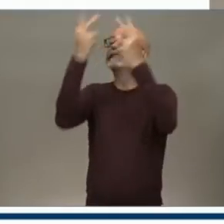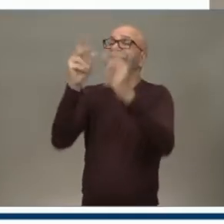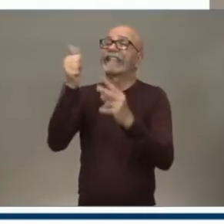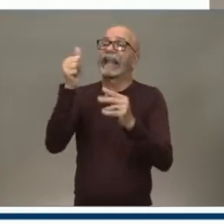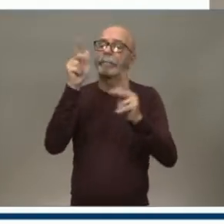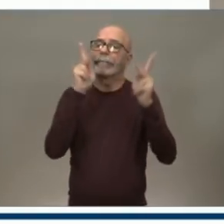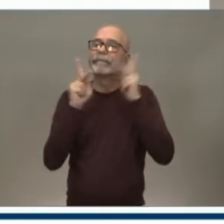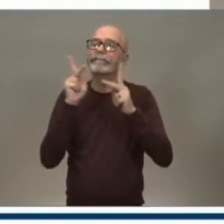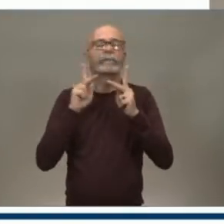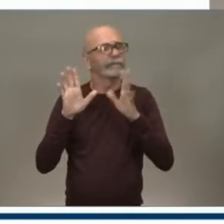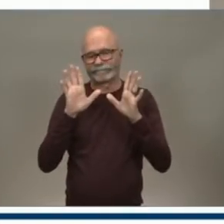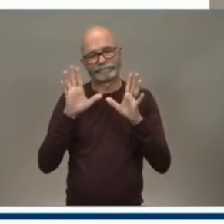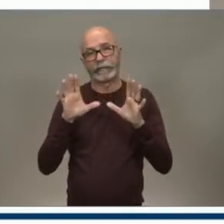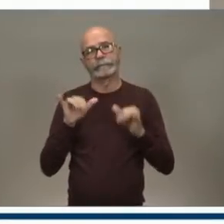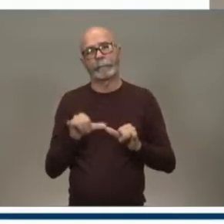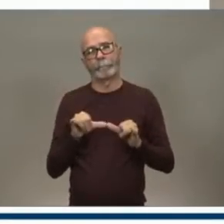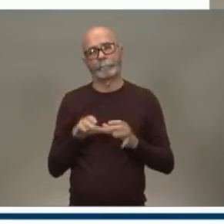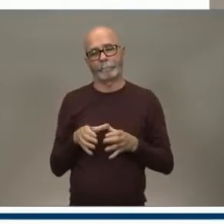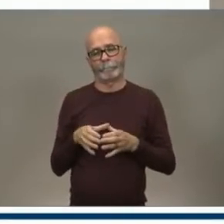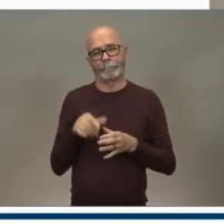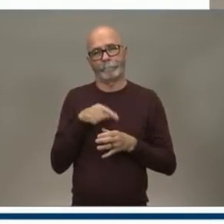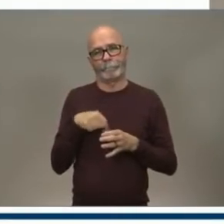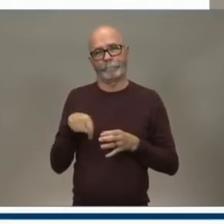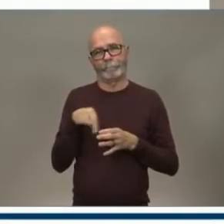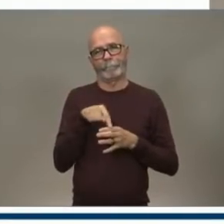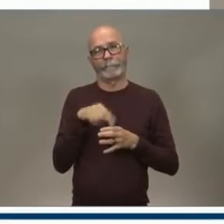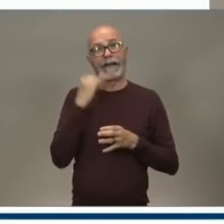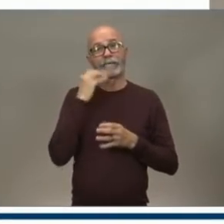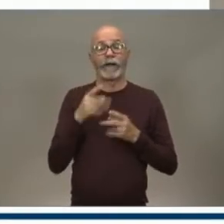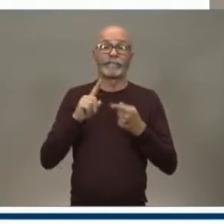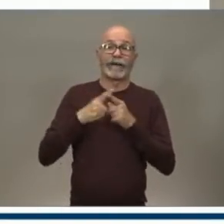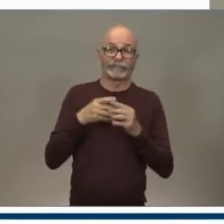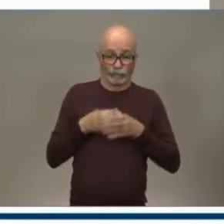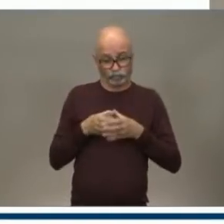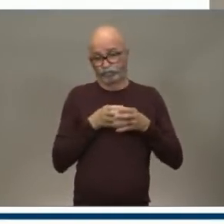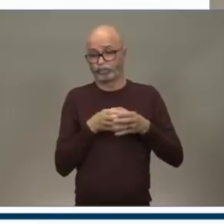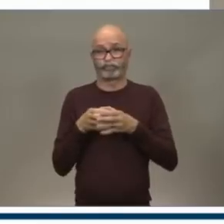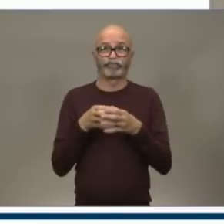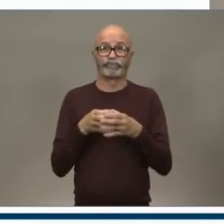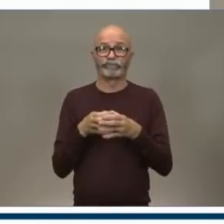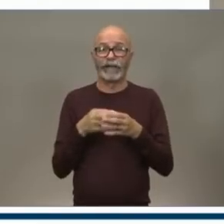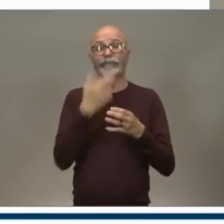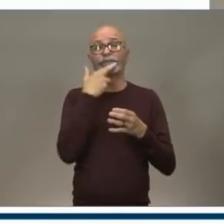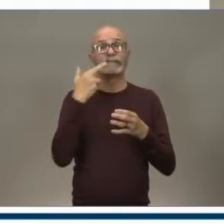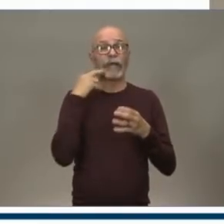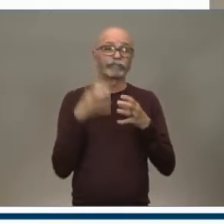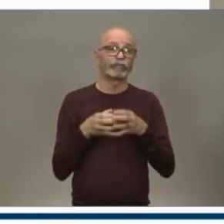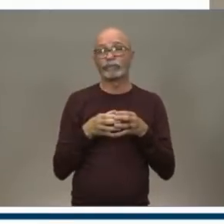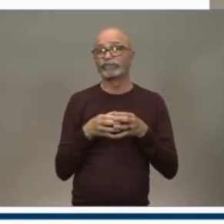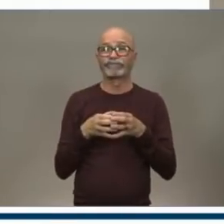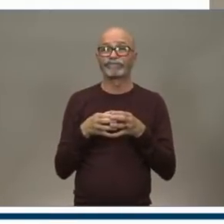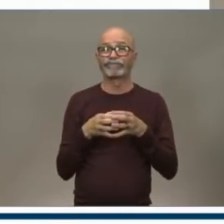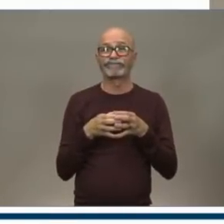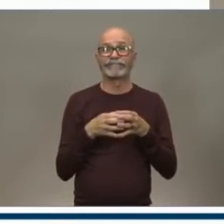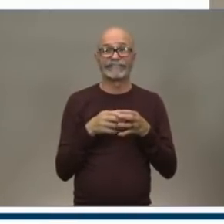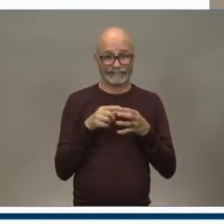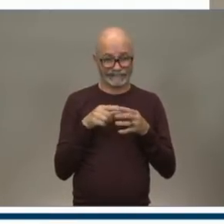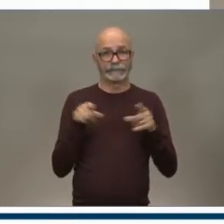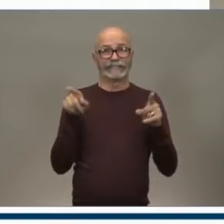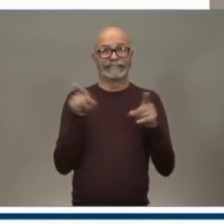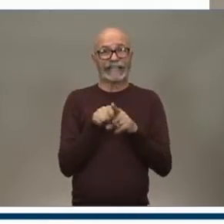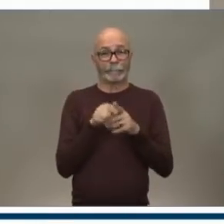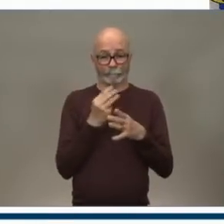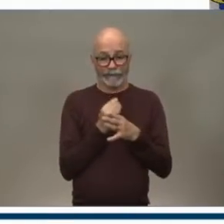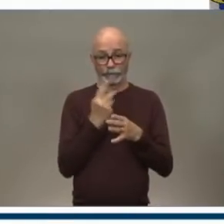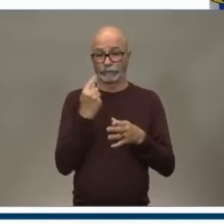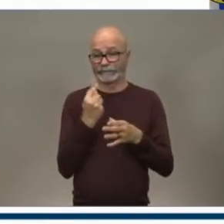you want to go to dinner on Saturday night, ideally it would be the same group of people and no more than 10 in that group. Next question